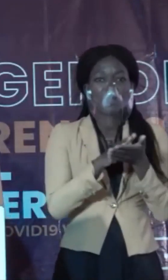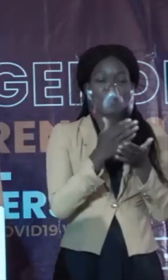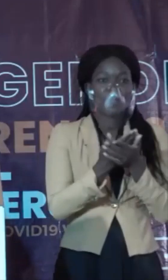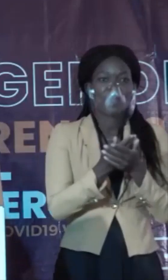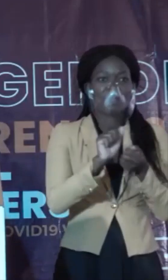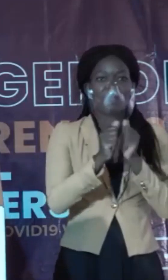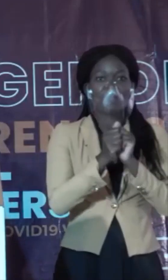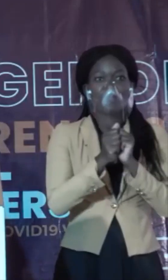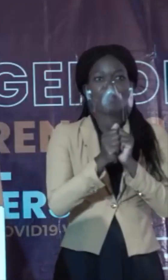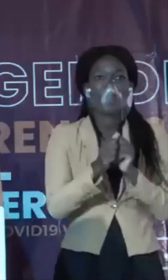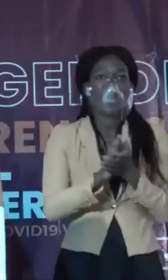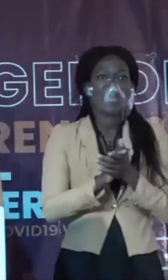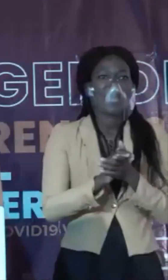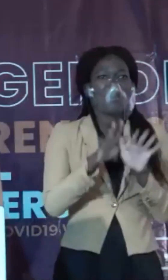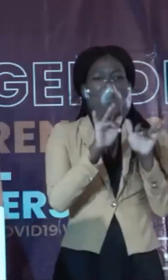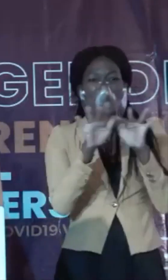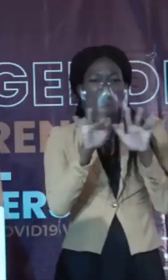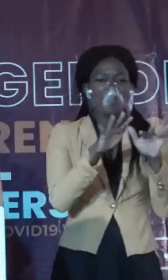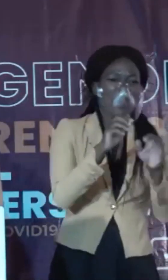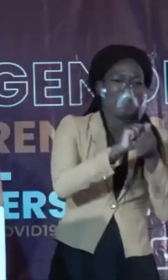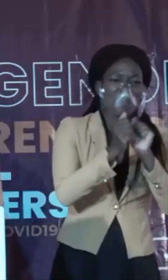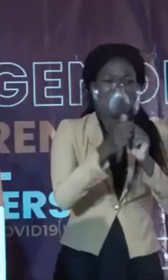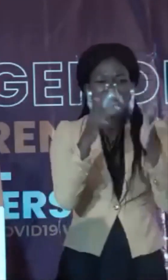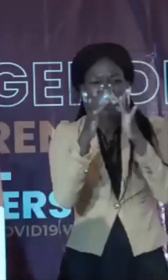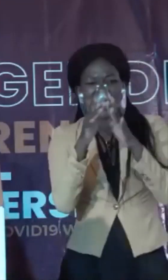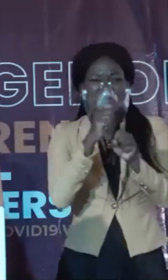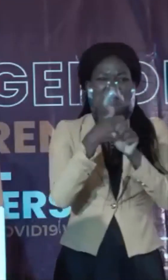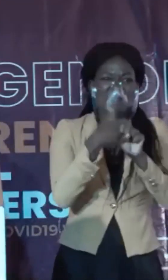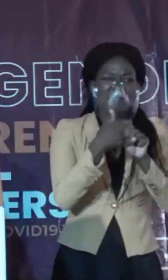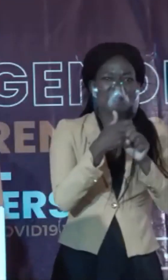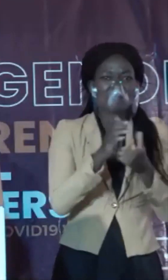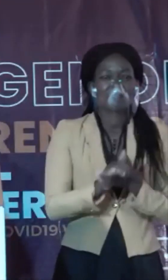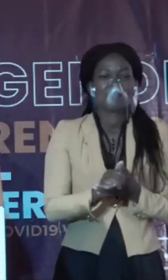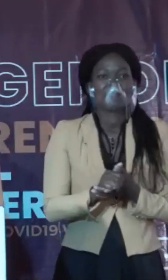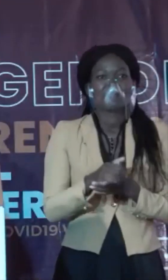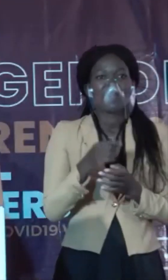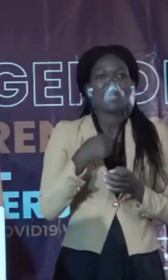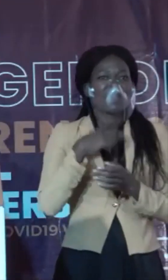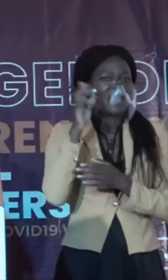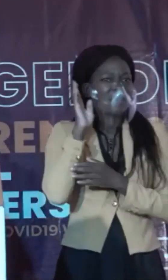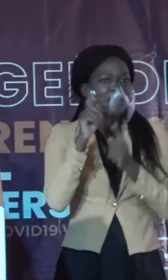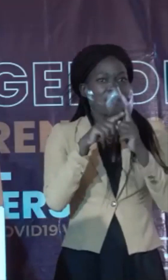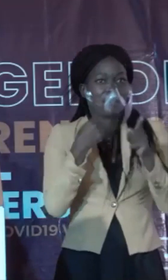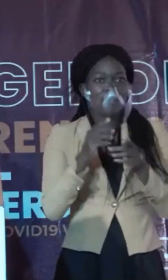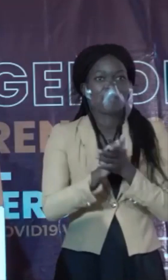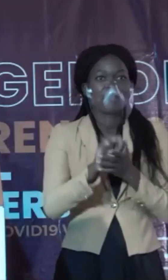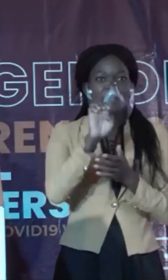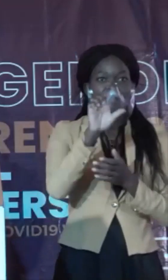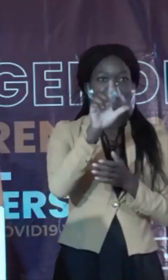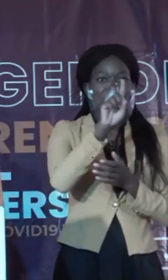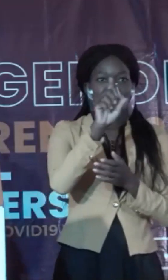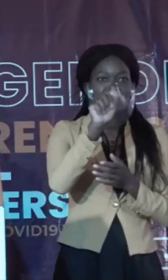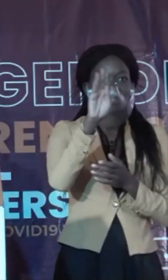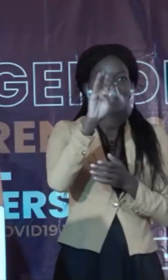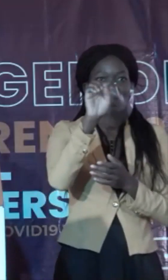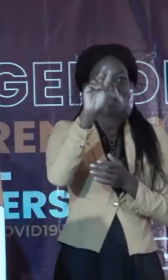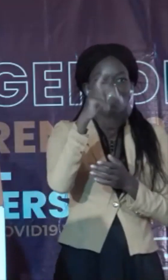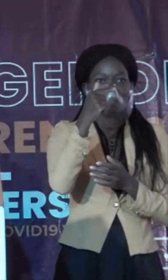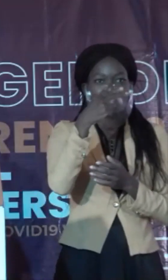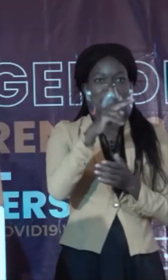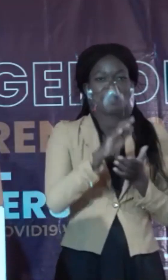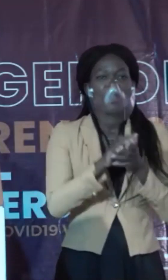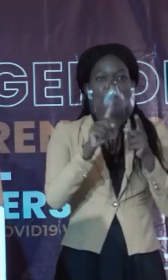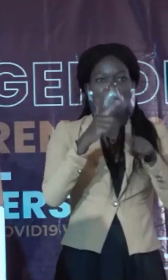team is currently working to fix, we will hear from Elizabeth as we close this session. And for now, we will have remarks from